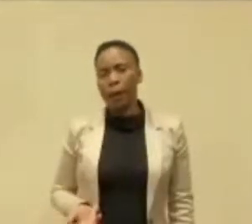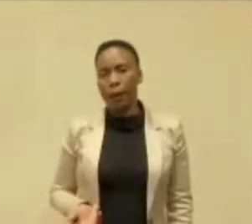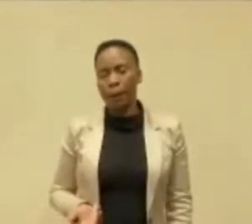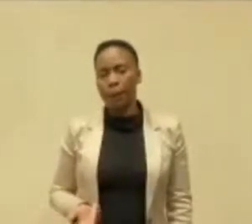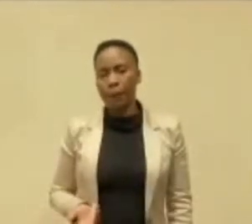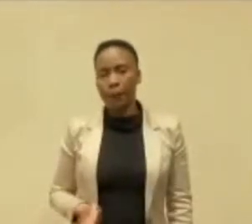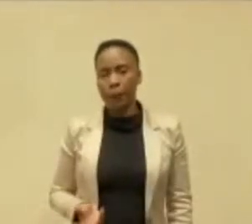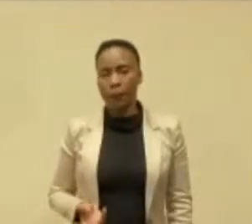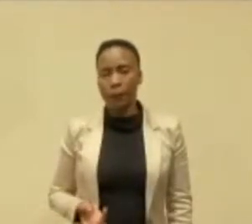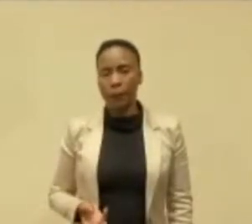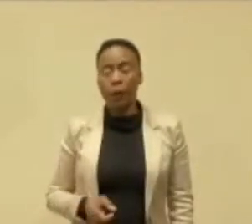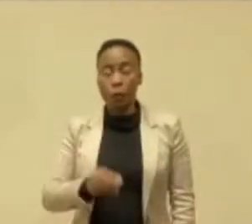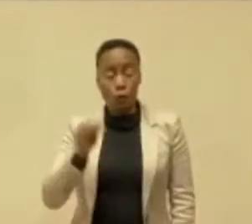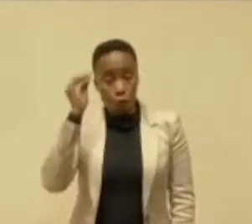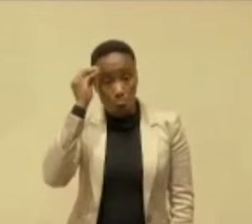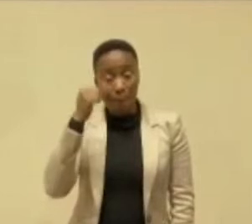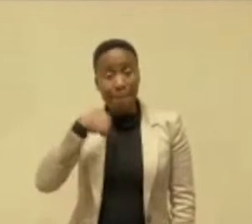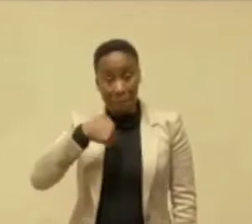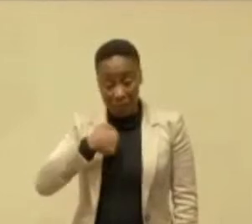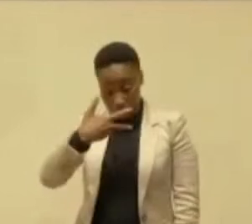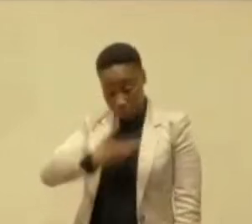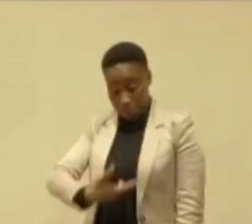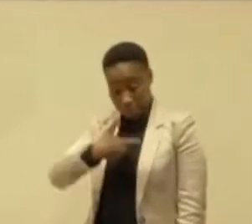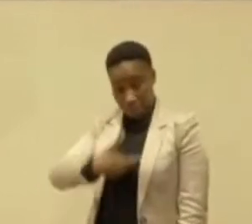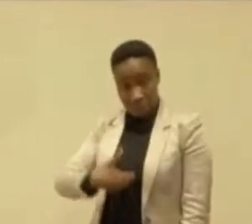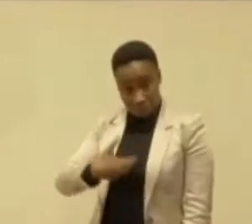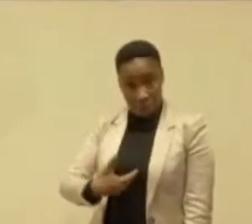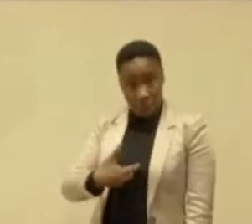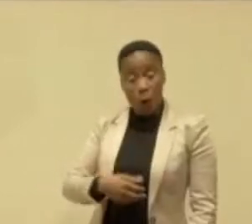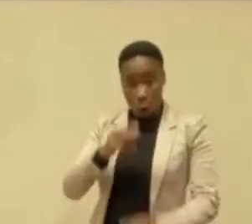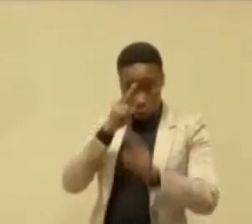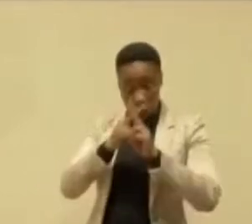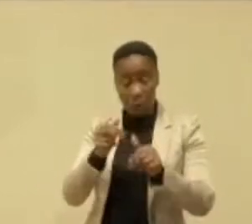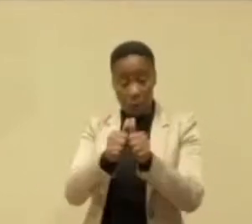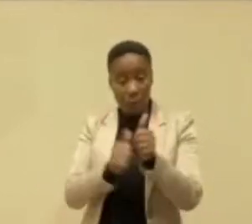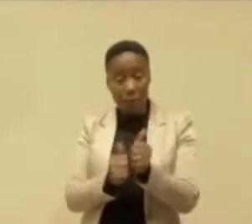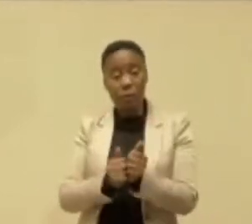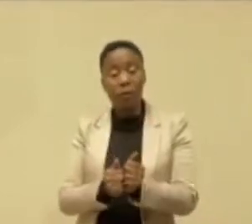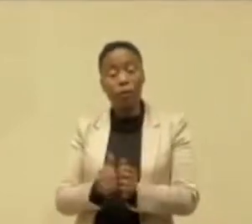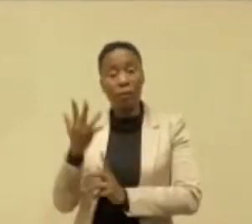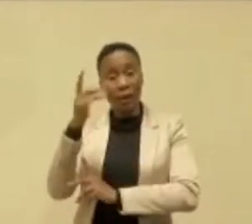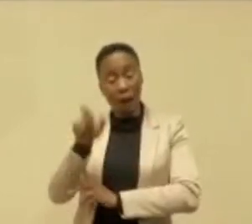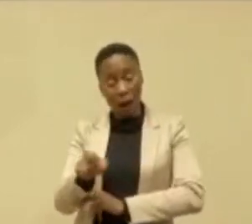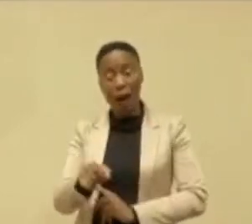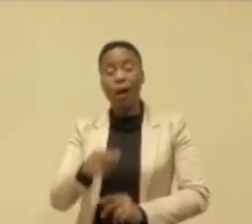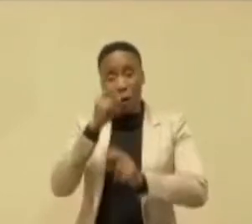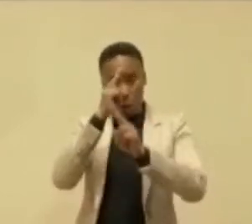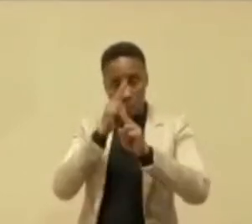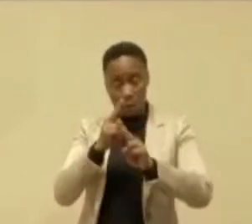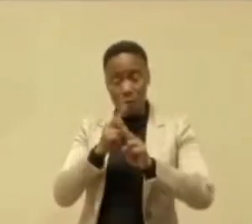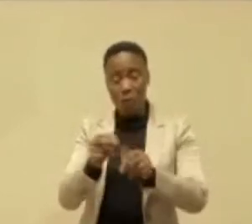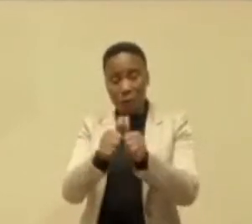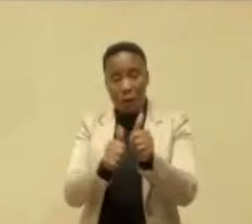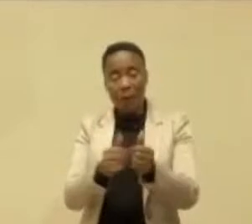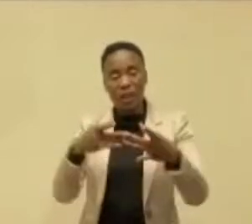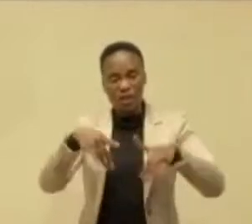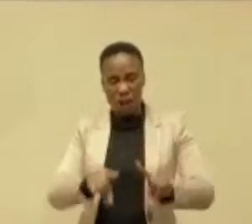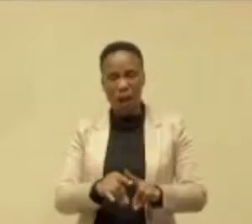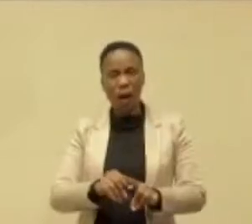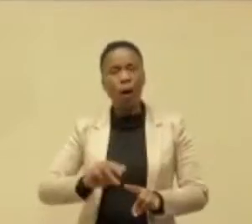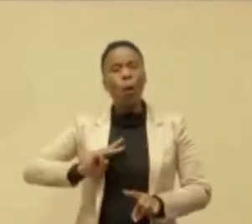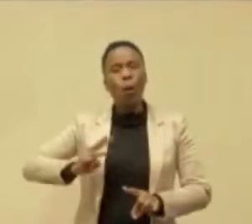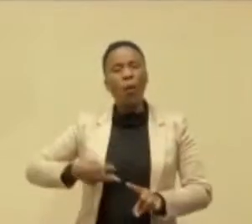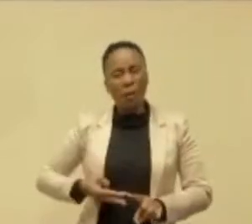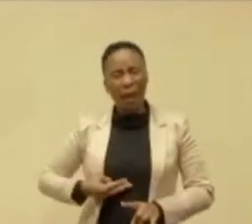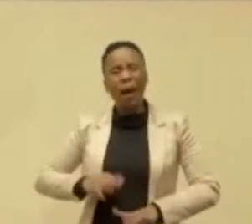question why i'm sitting a honorable deputy speaker in the honorable deputy chair women are more even